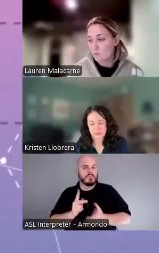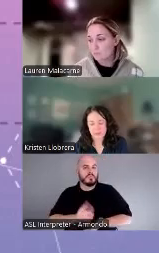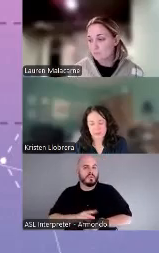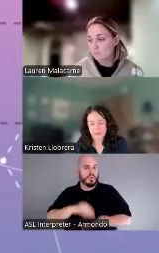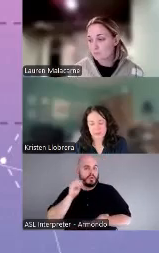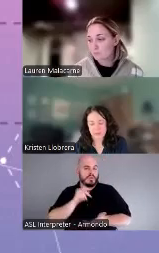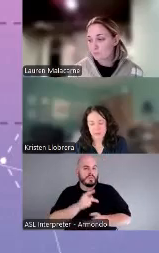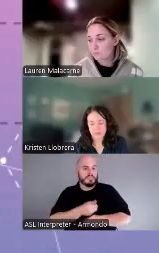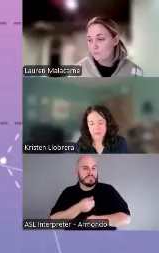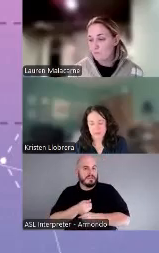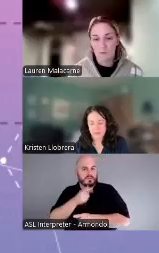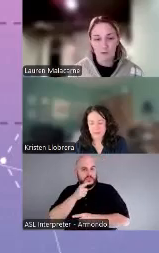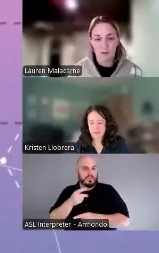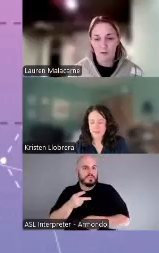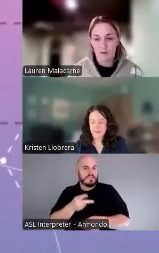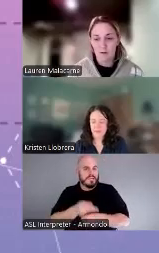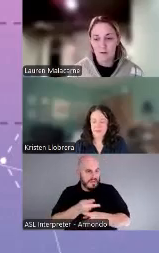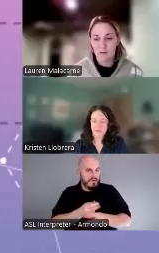as well.